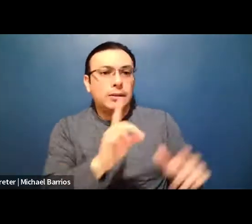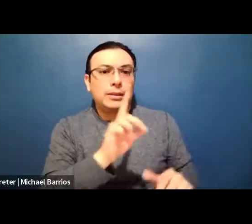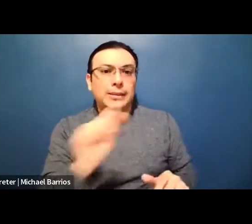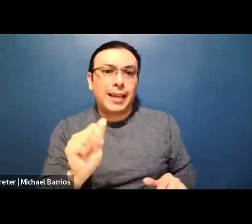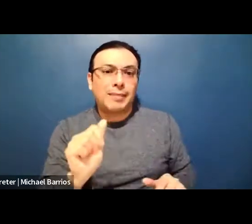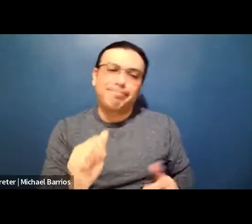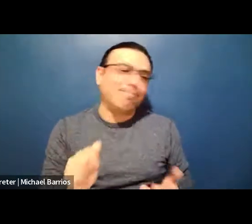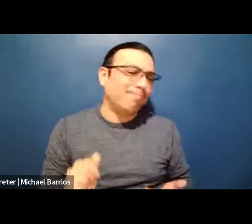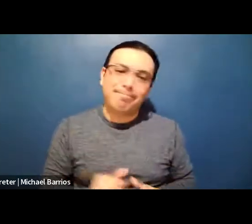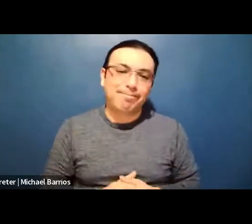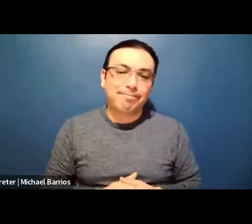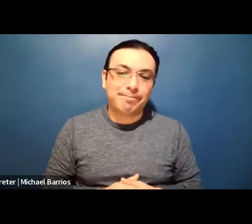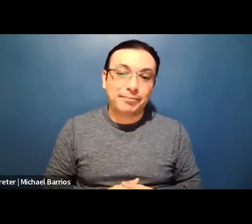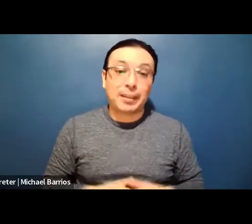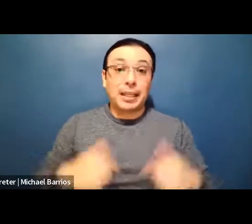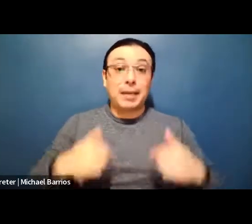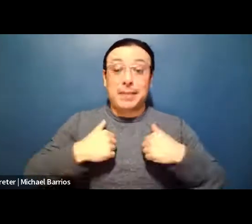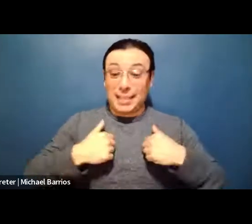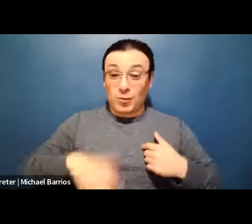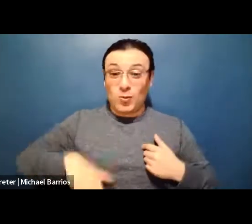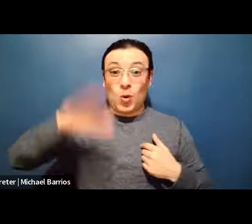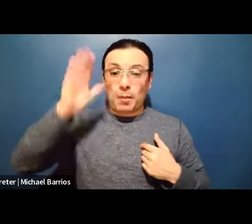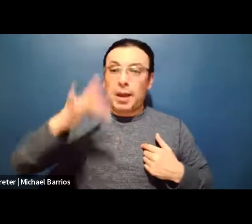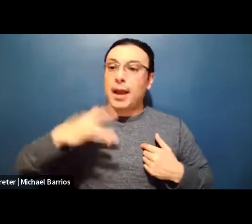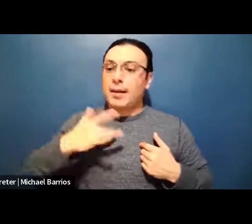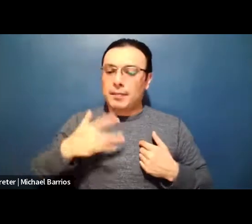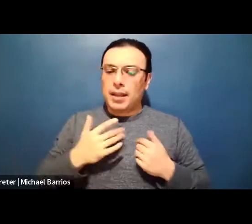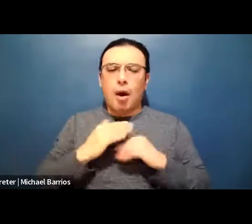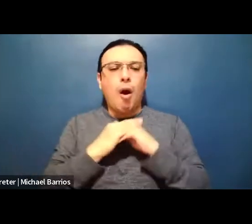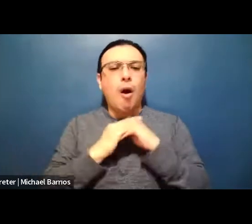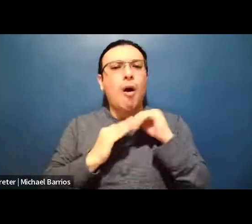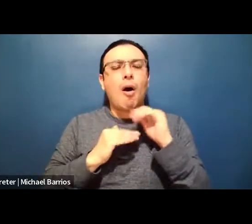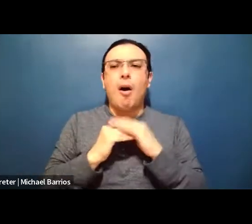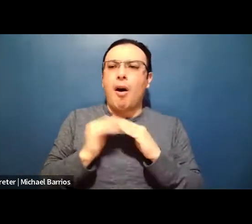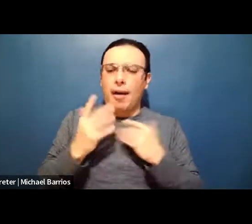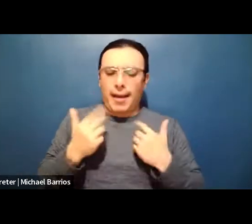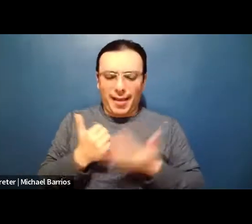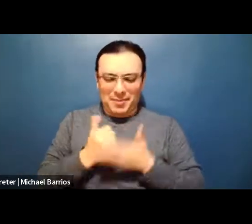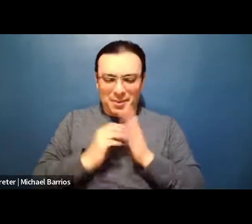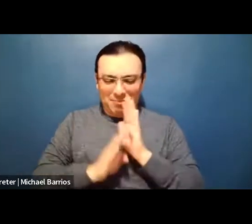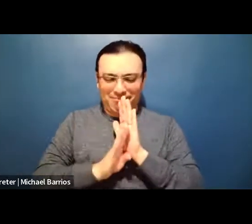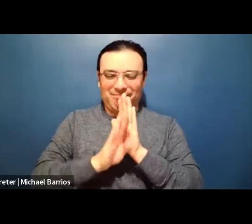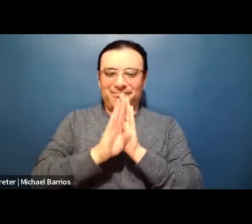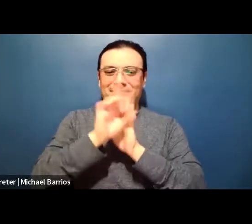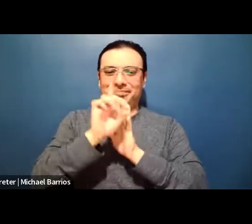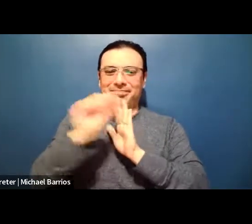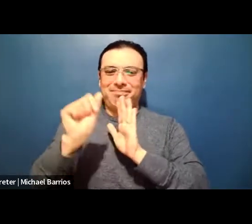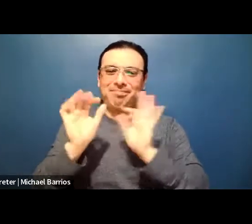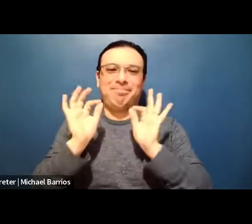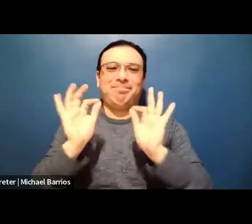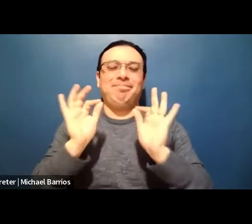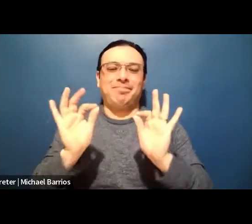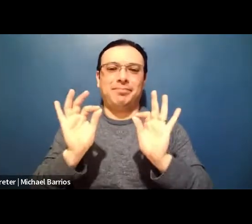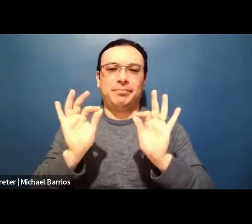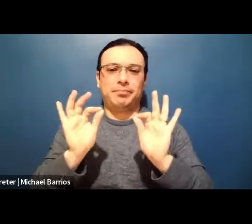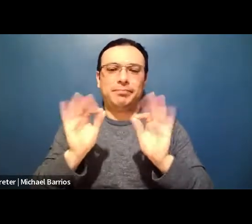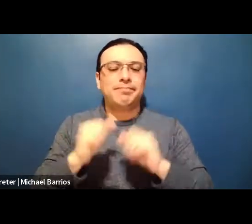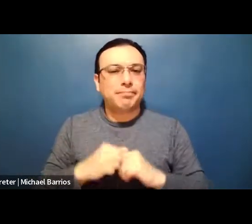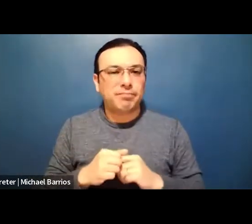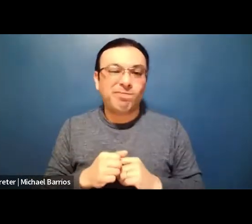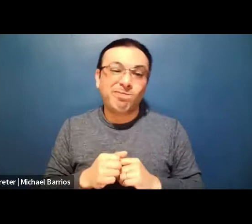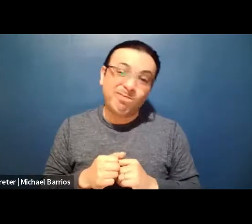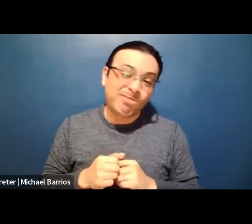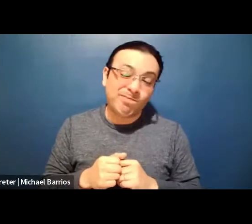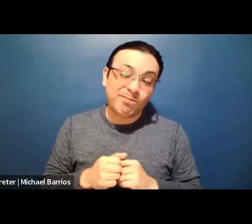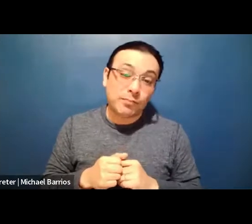or hold disabled belonging. I share all of this because I don't want to romanticize disabled